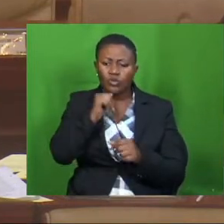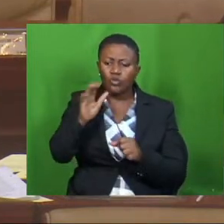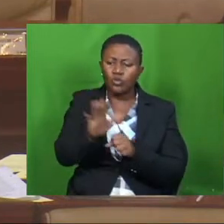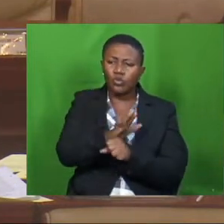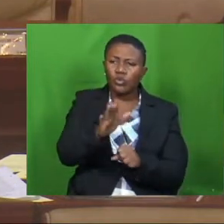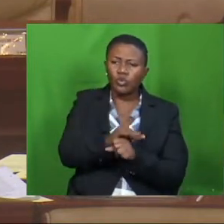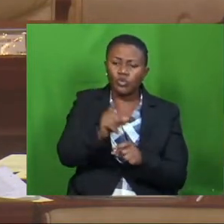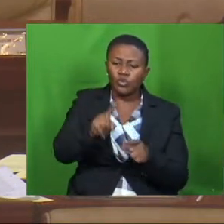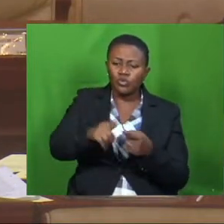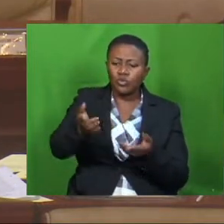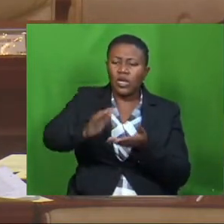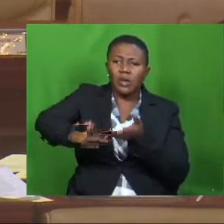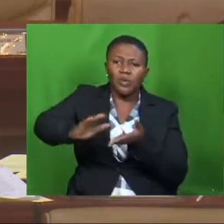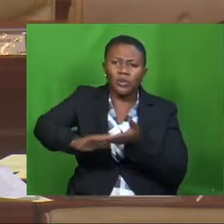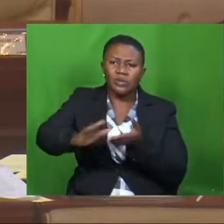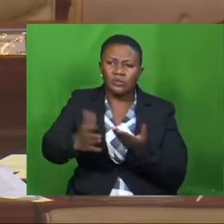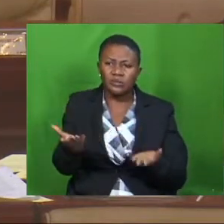7,